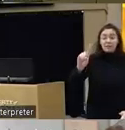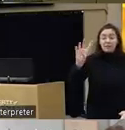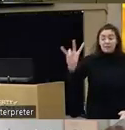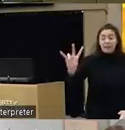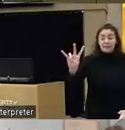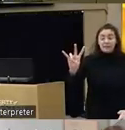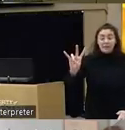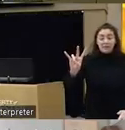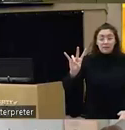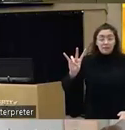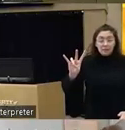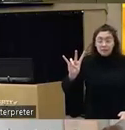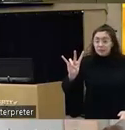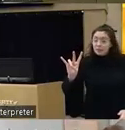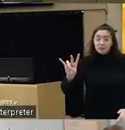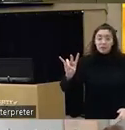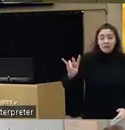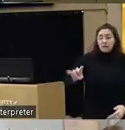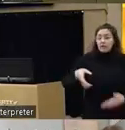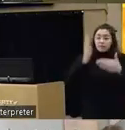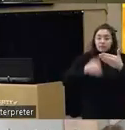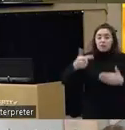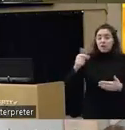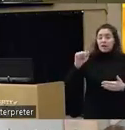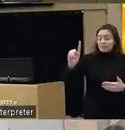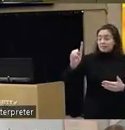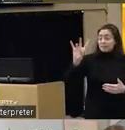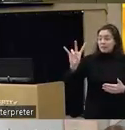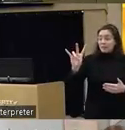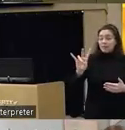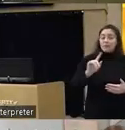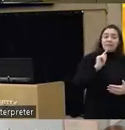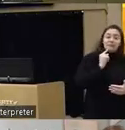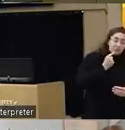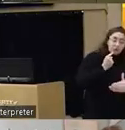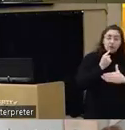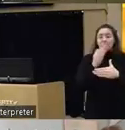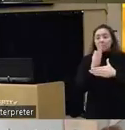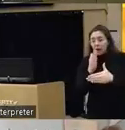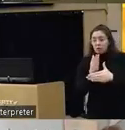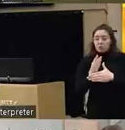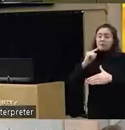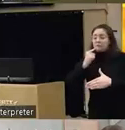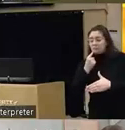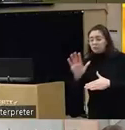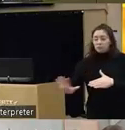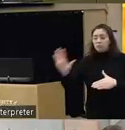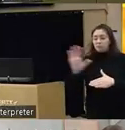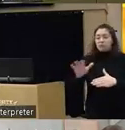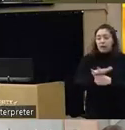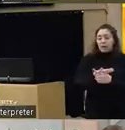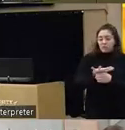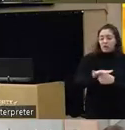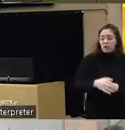and 9A scores are in more of the moderate, severe, and severe range. I think that's pretty interesting